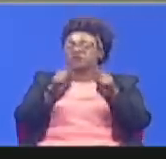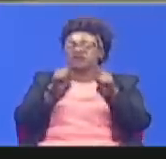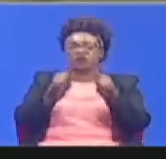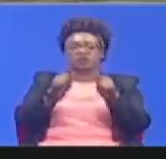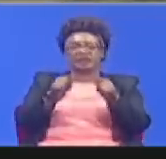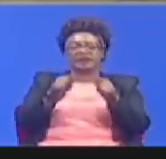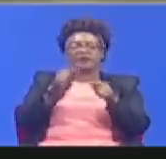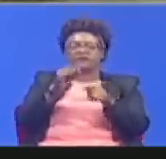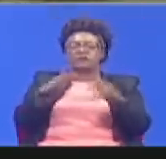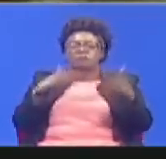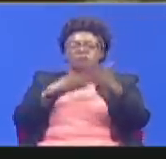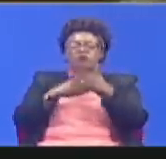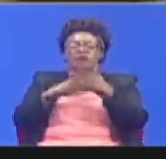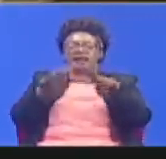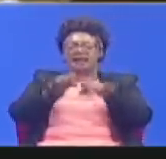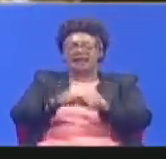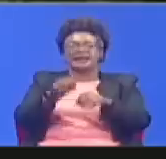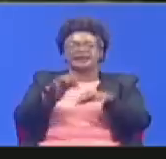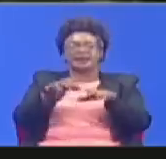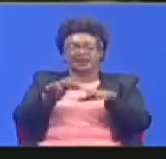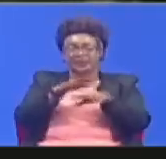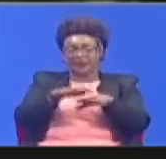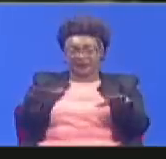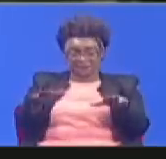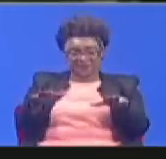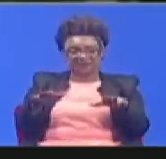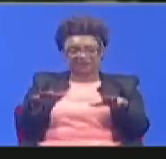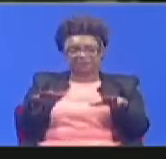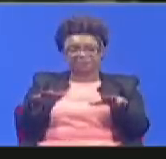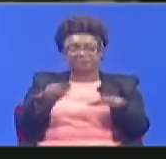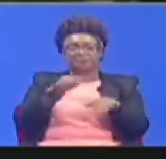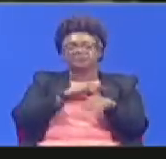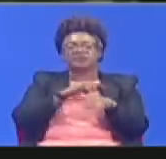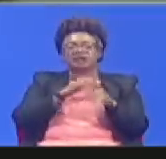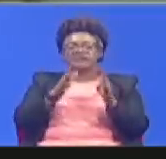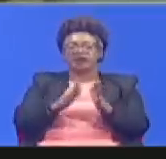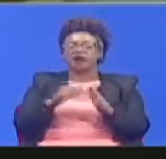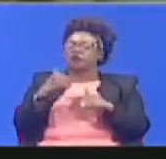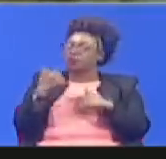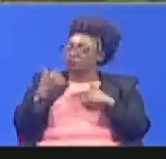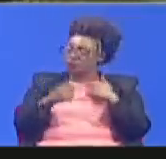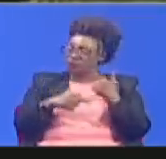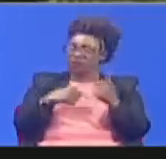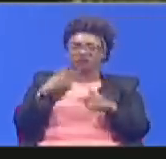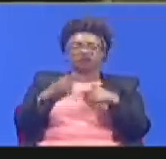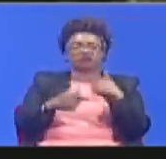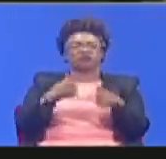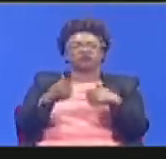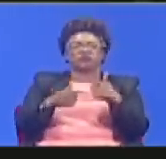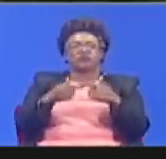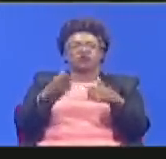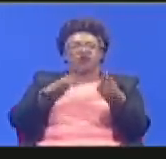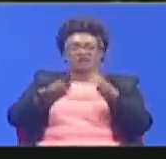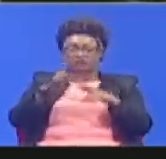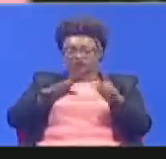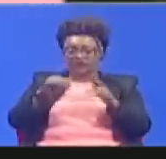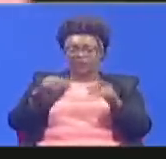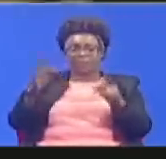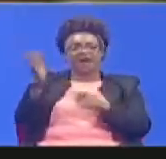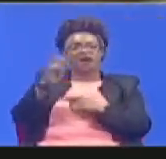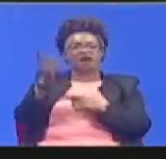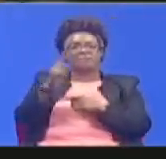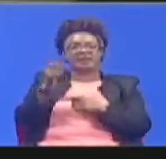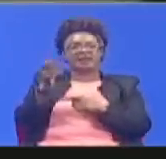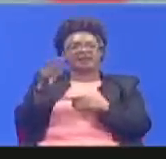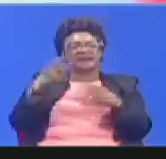way of land grabbers. But despite this, Governor Sonko has continued to elicit reactions from Nairobi residents with a